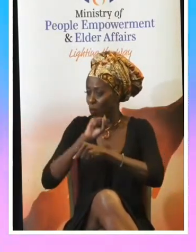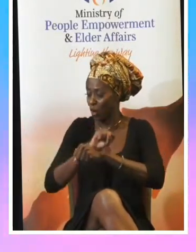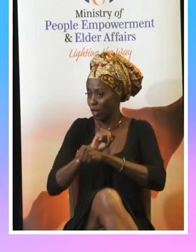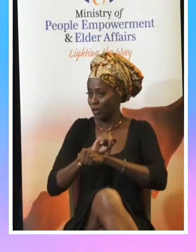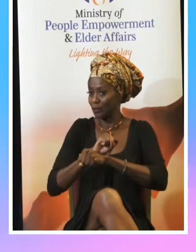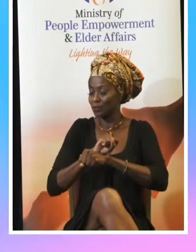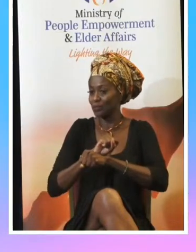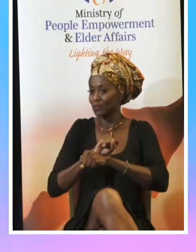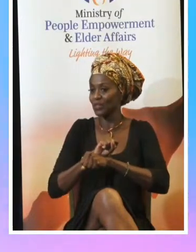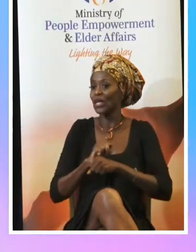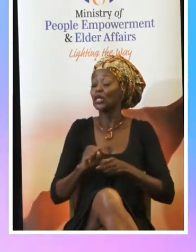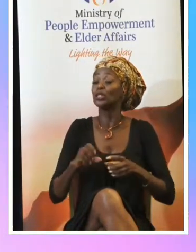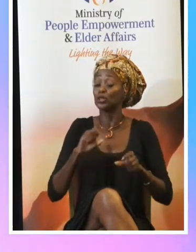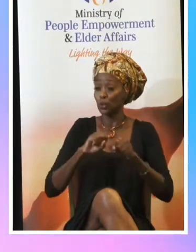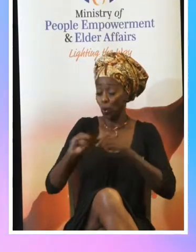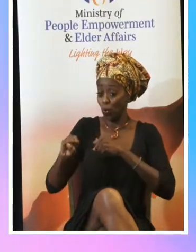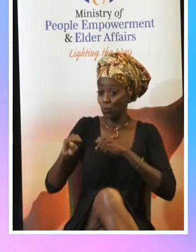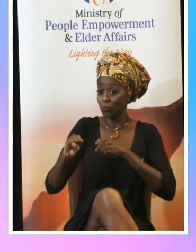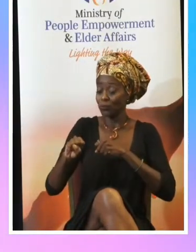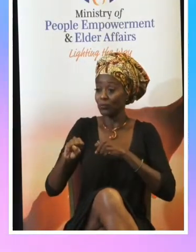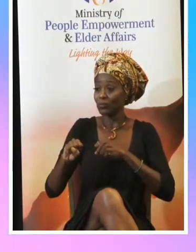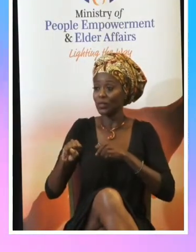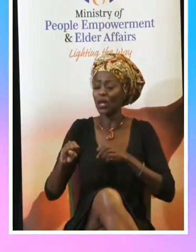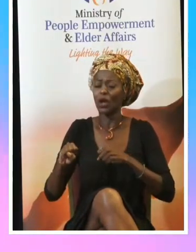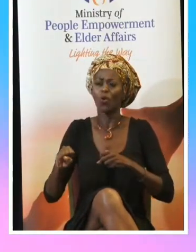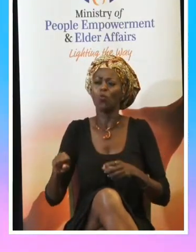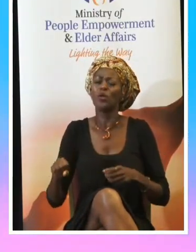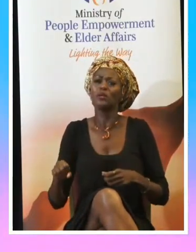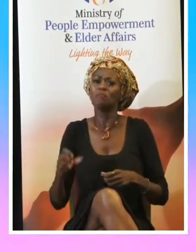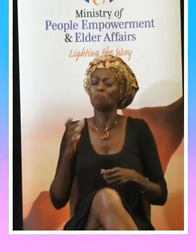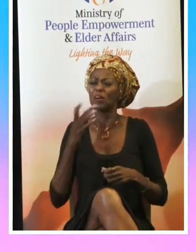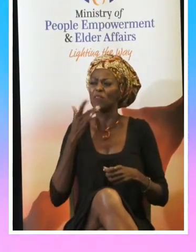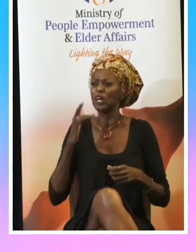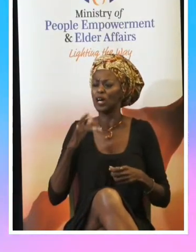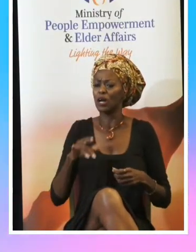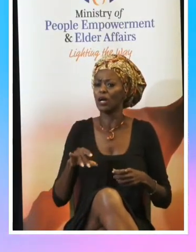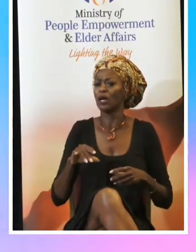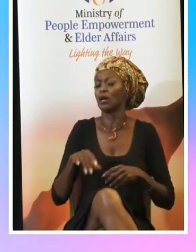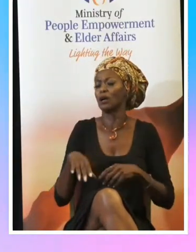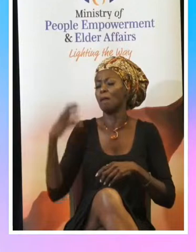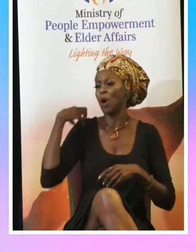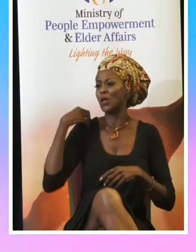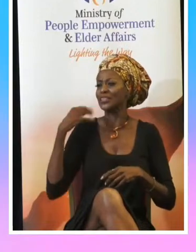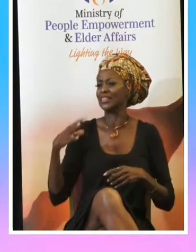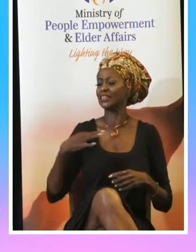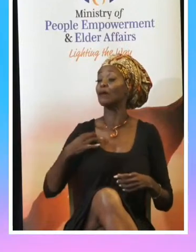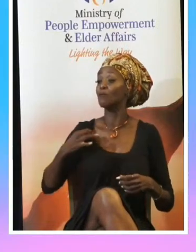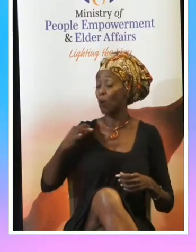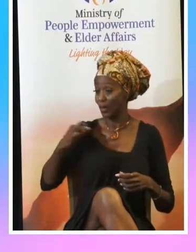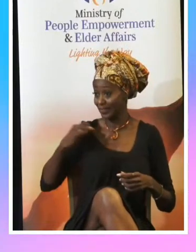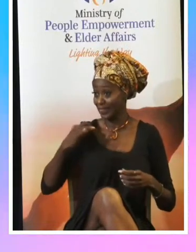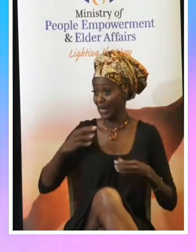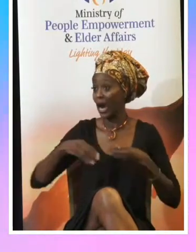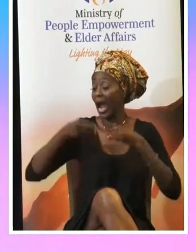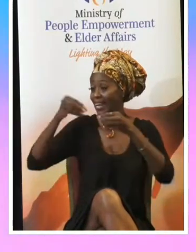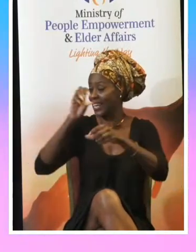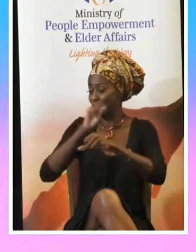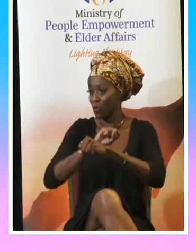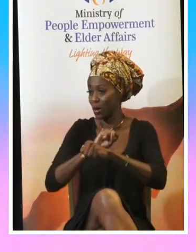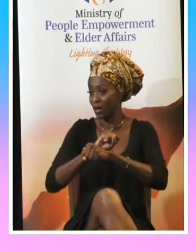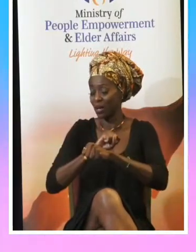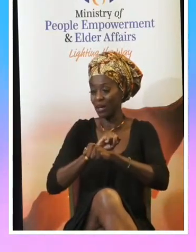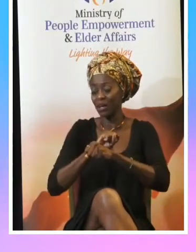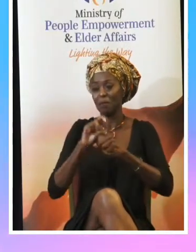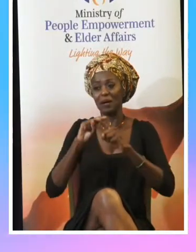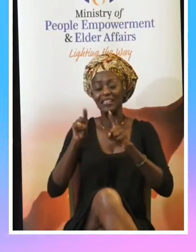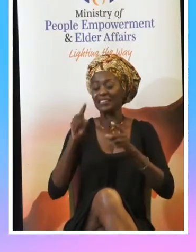And we would rather have voluntary compliance than be forcing persons to be able to do that. But that, hopefully, these are the kind of